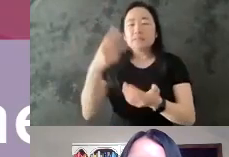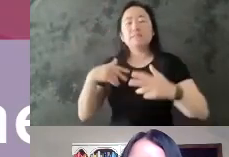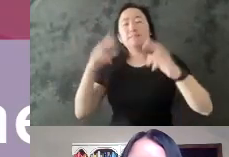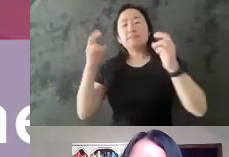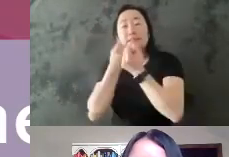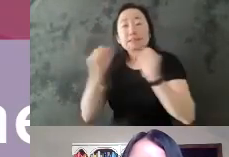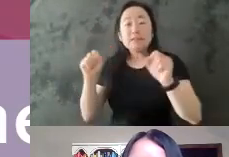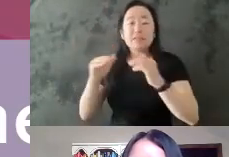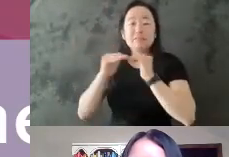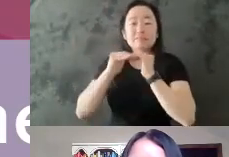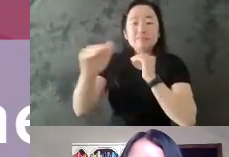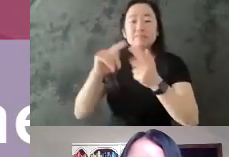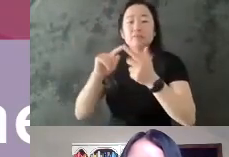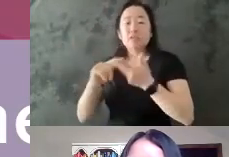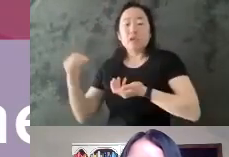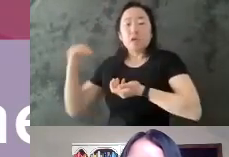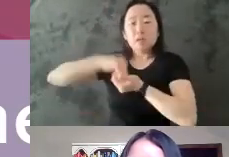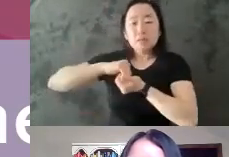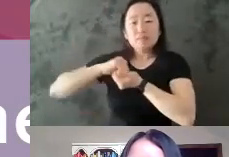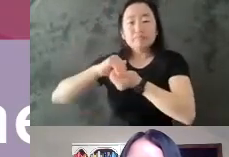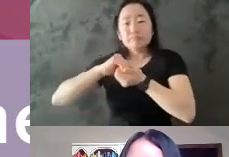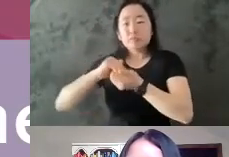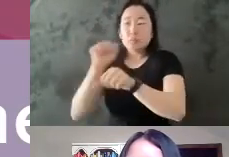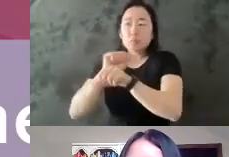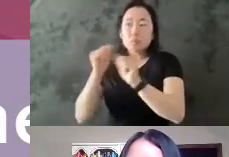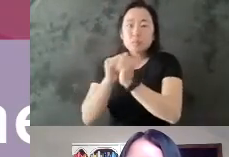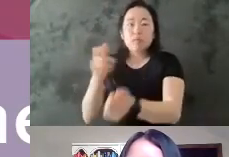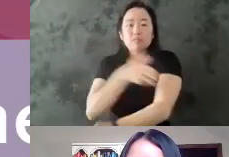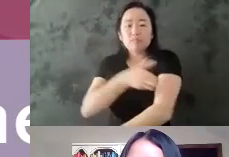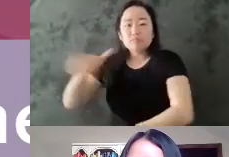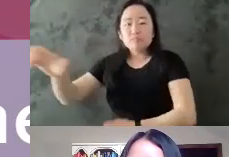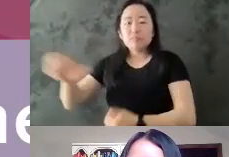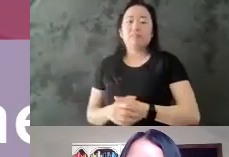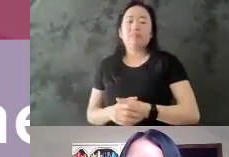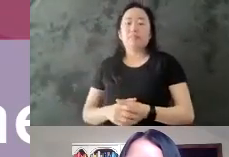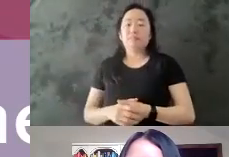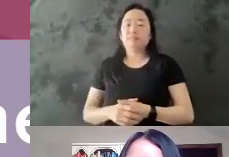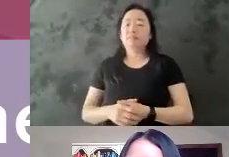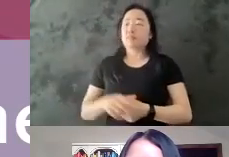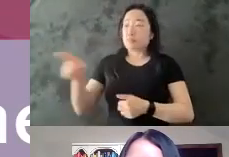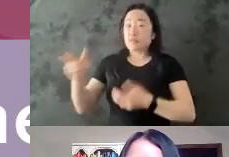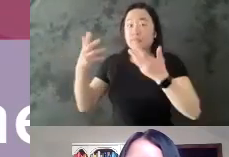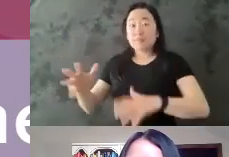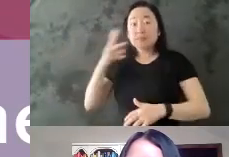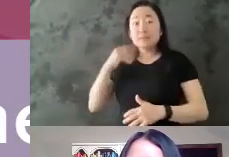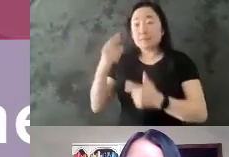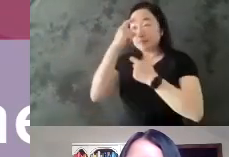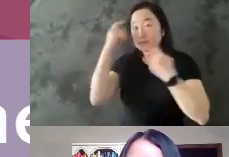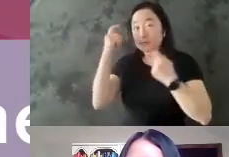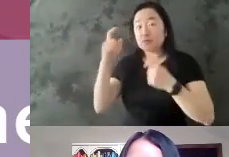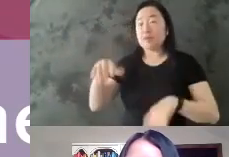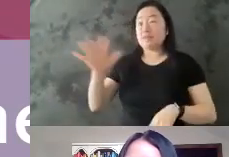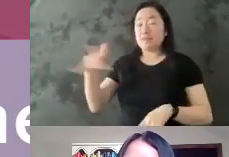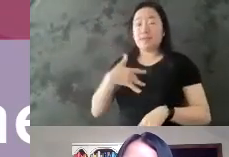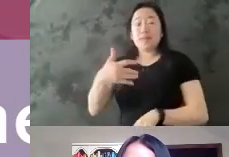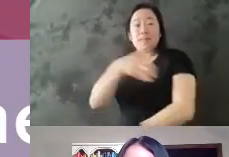stability, collaboration and empowerment, helping people who've experienced trauma regain some of that power and have